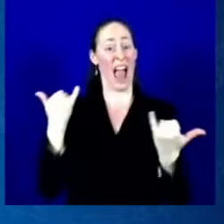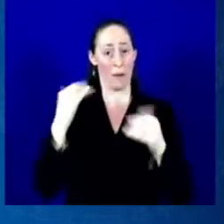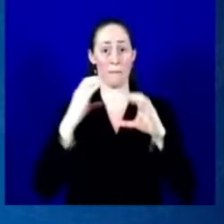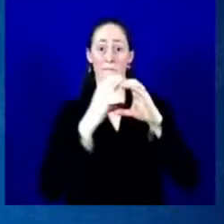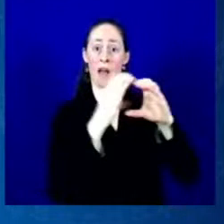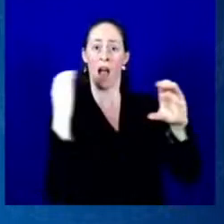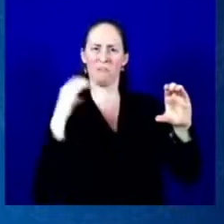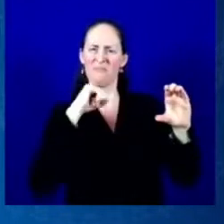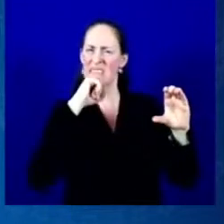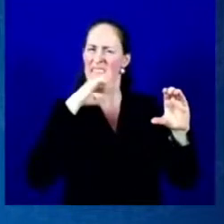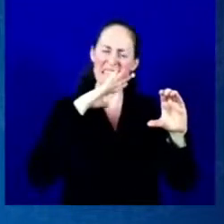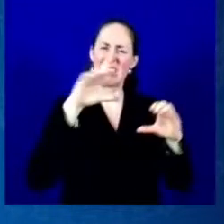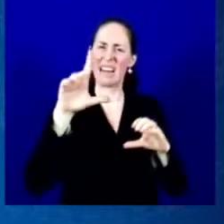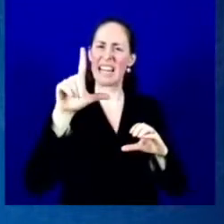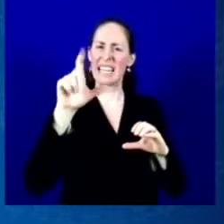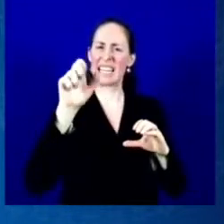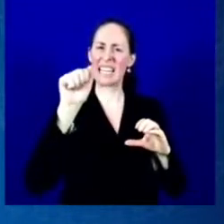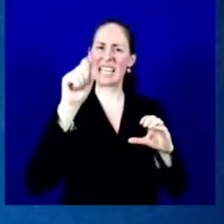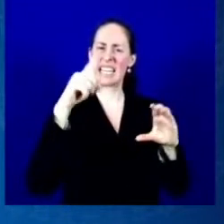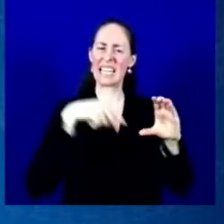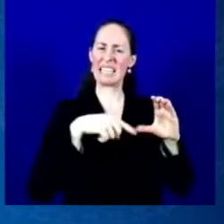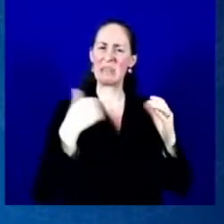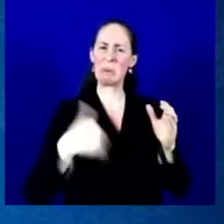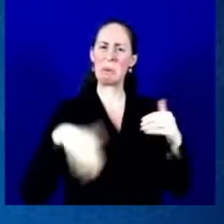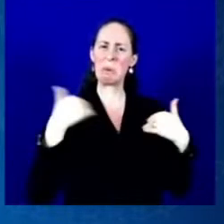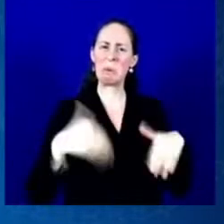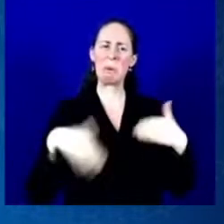clear and present danger to our children's health.